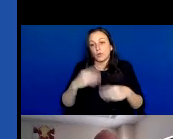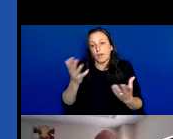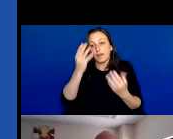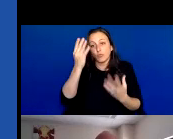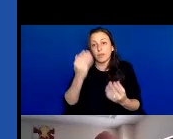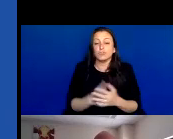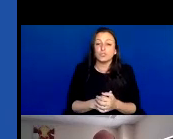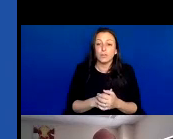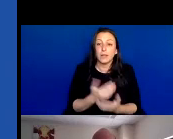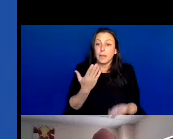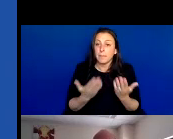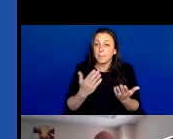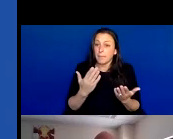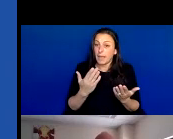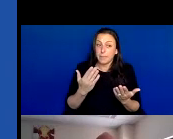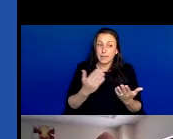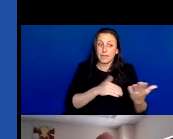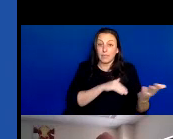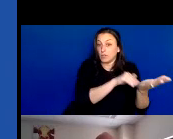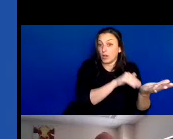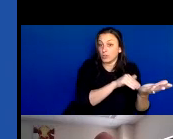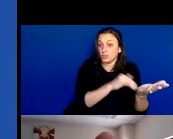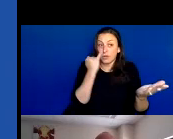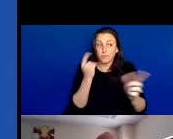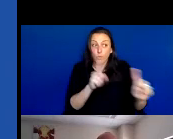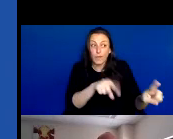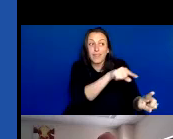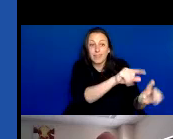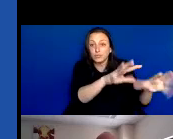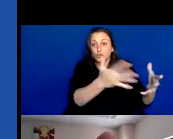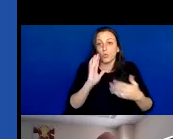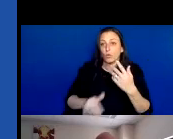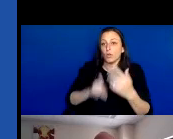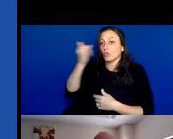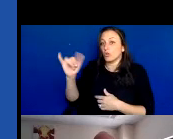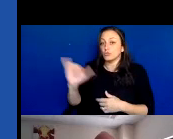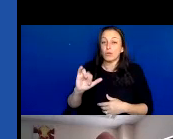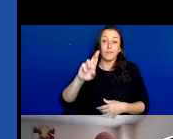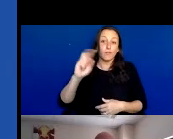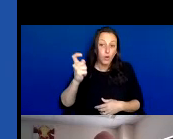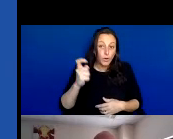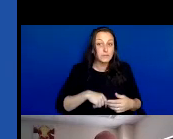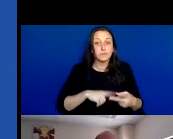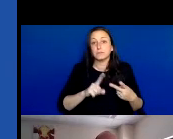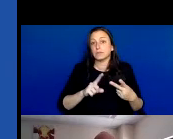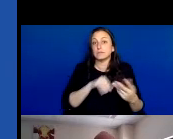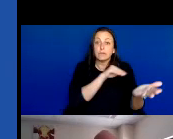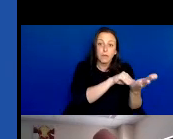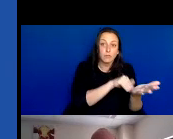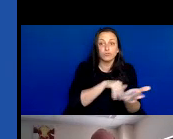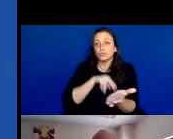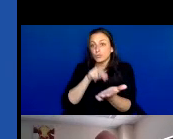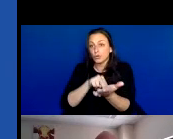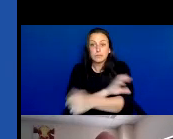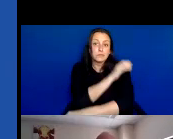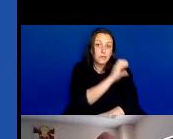have received care may also reach out to them. This is an all-of-state effort. We have pharmacies, we have healthcare providers, we have regional